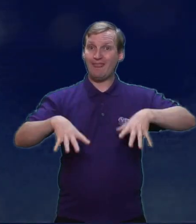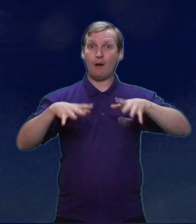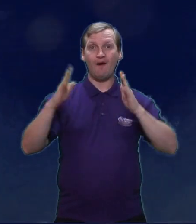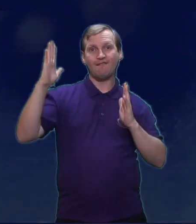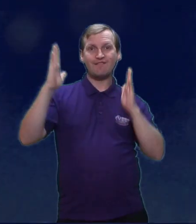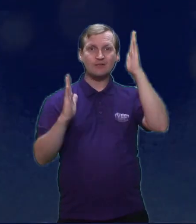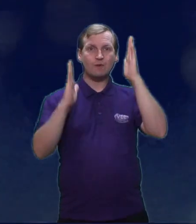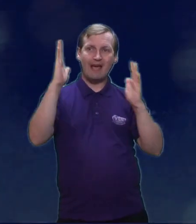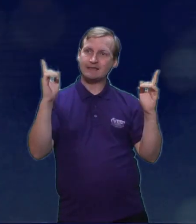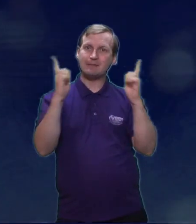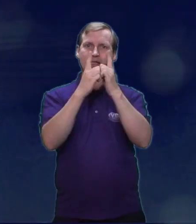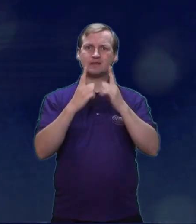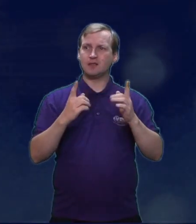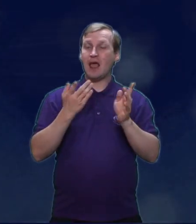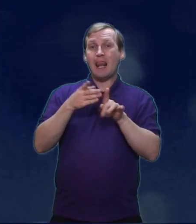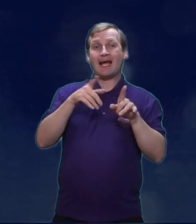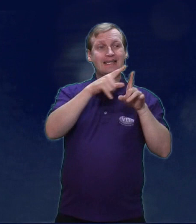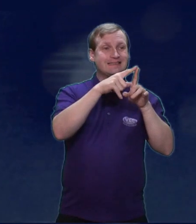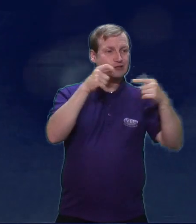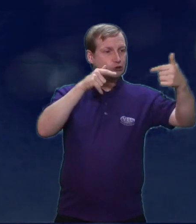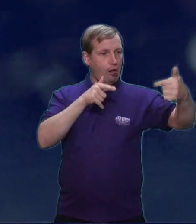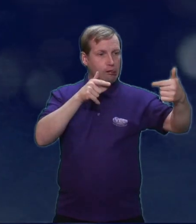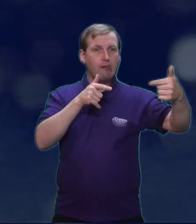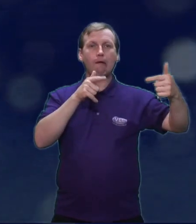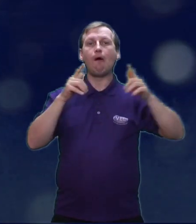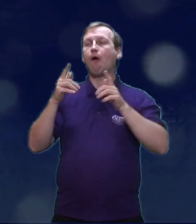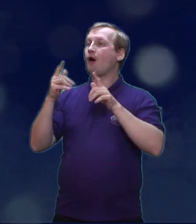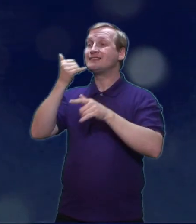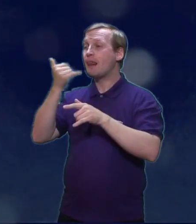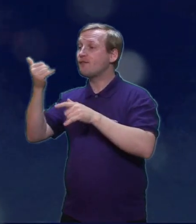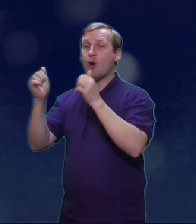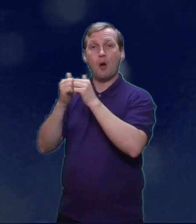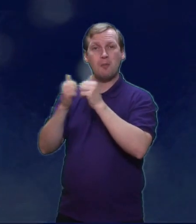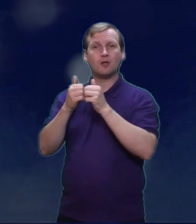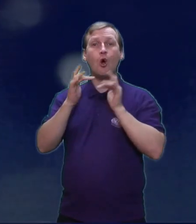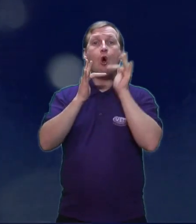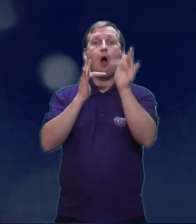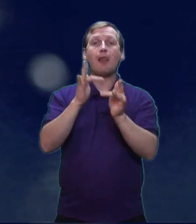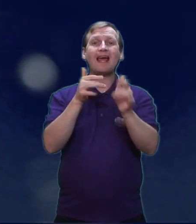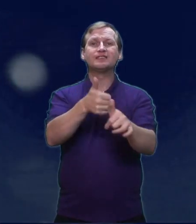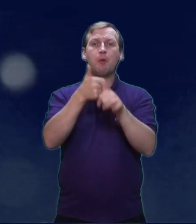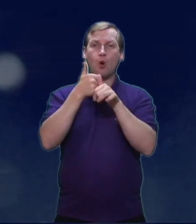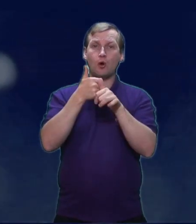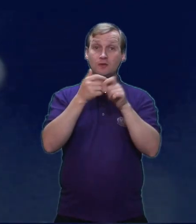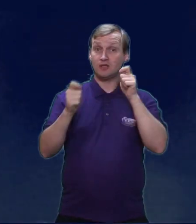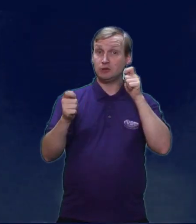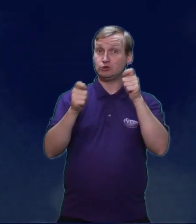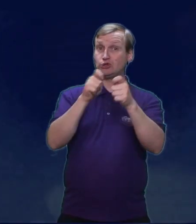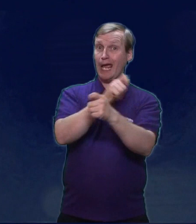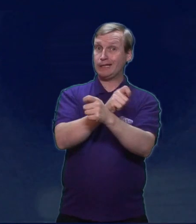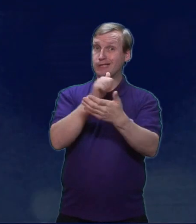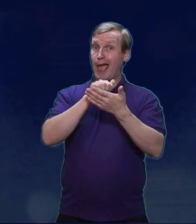seen without meeting face to face, like digital and telephone appointments and online support.